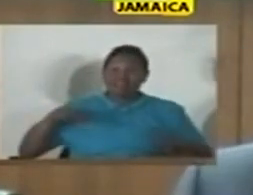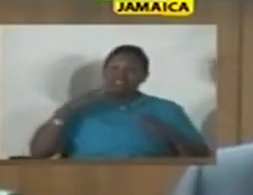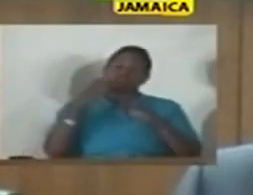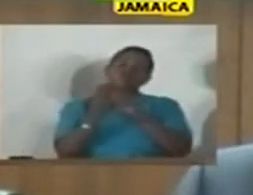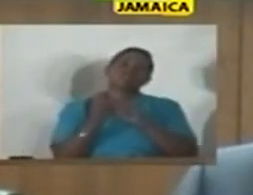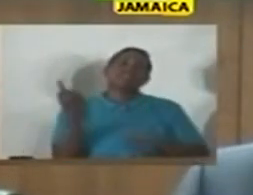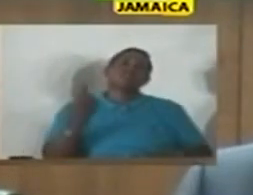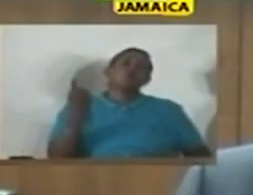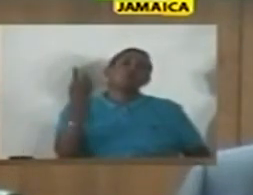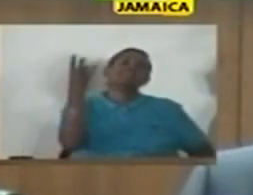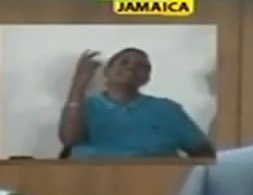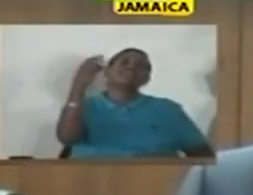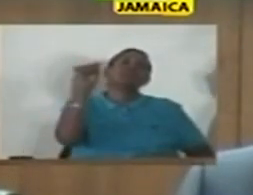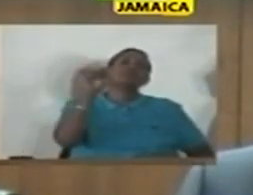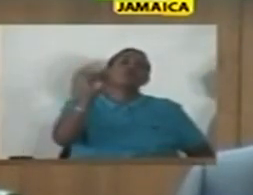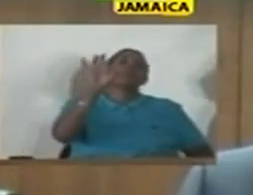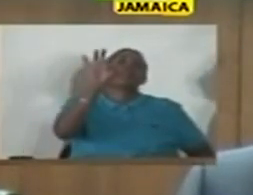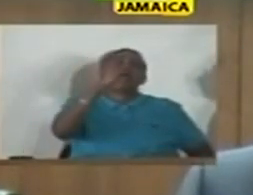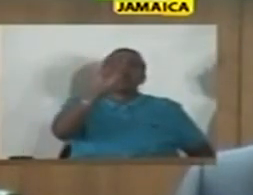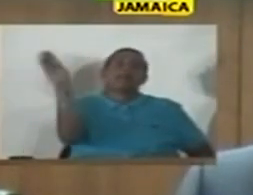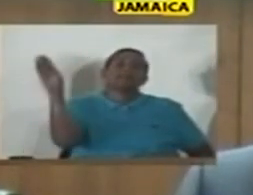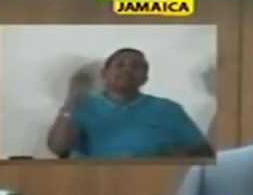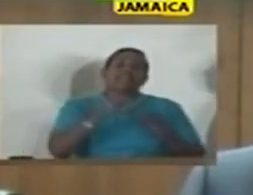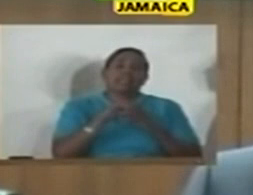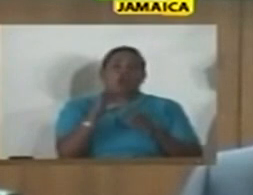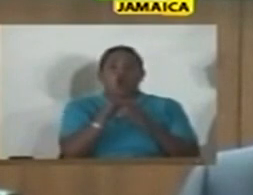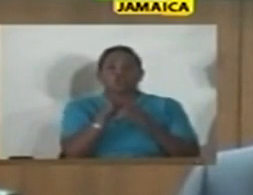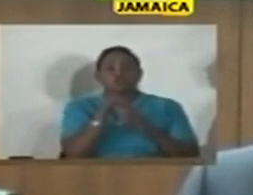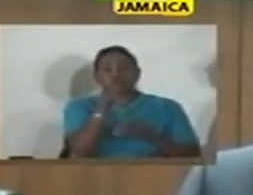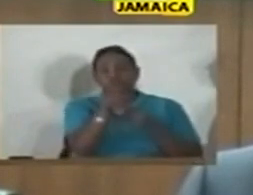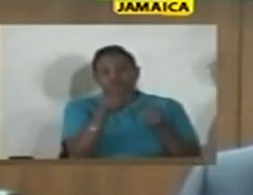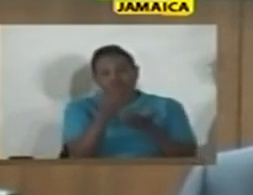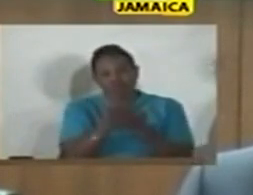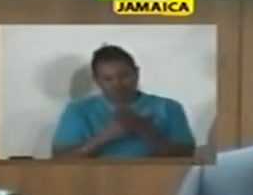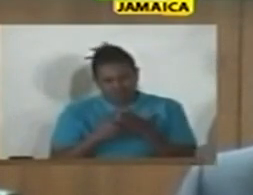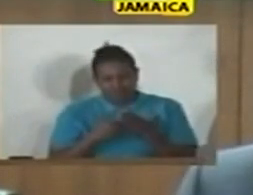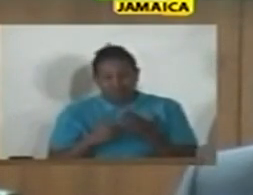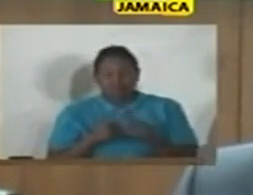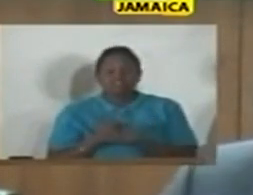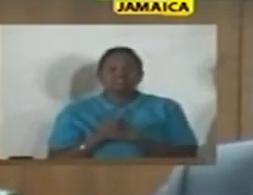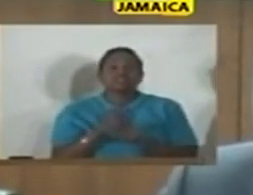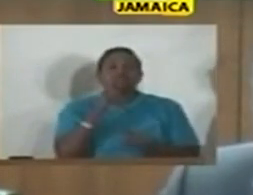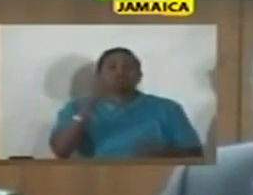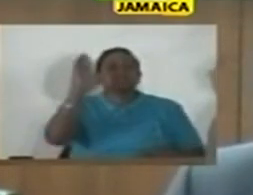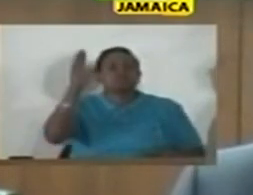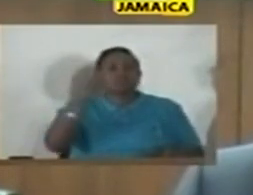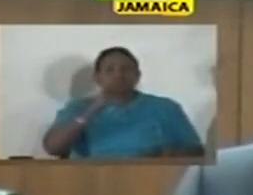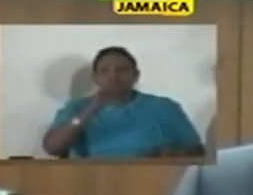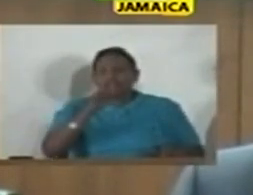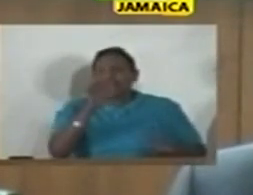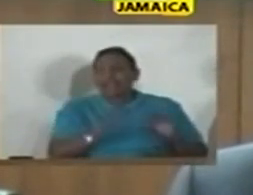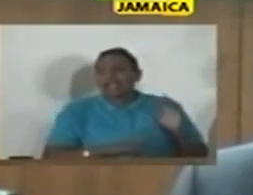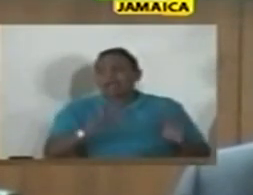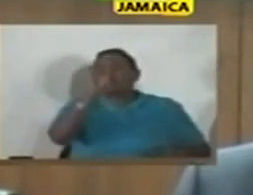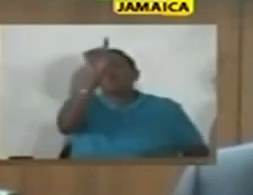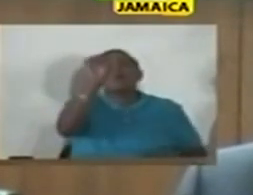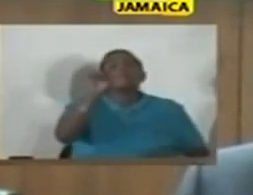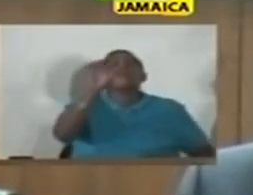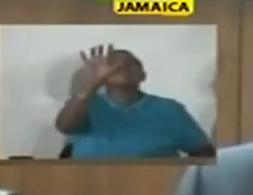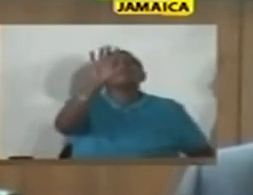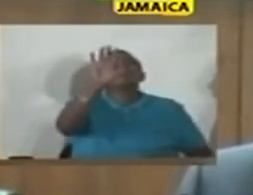only $17.9 billion in contribution. Mr. Speaker, there remains a gap of $1.5